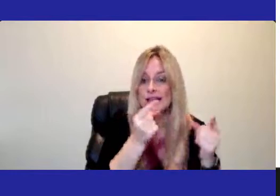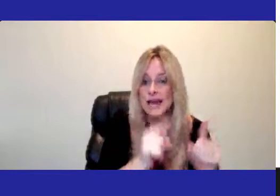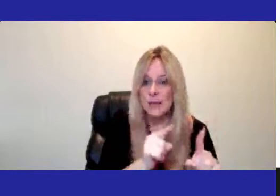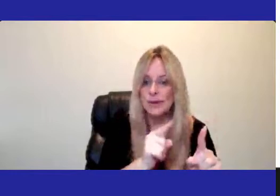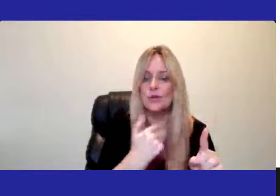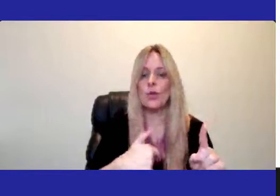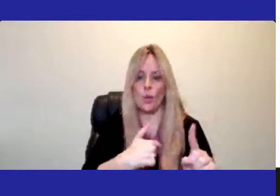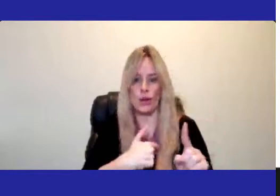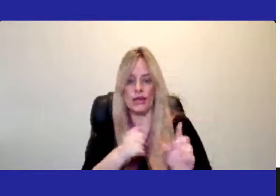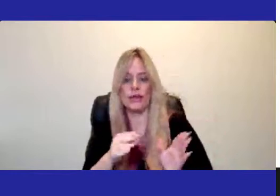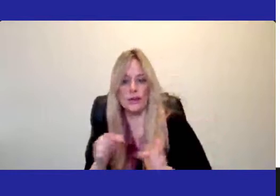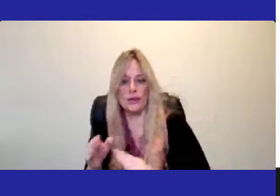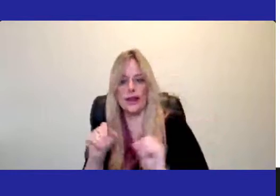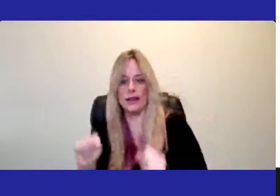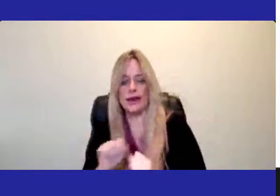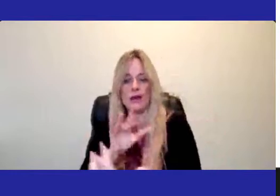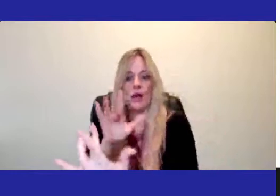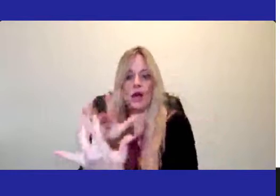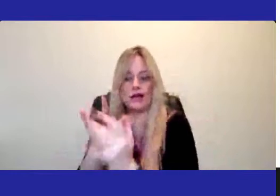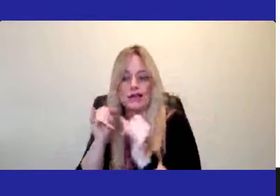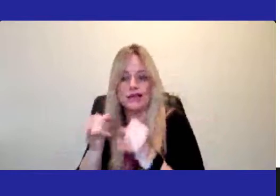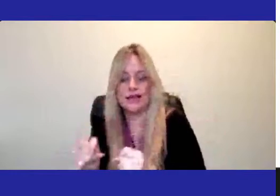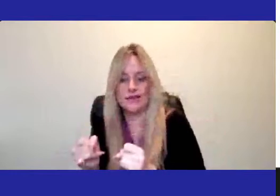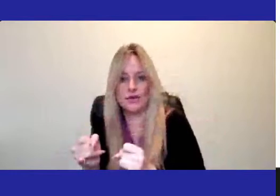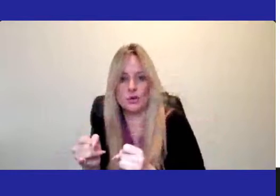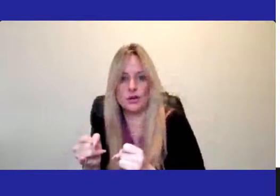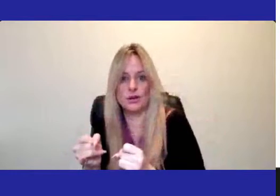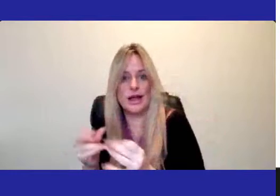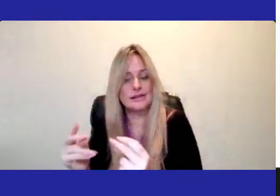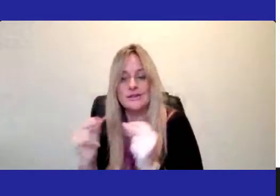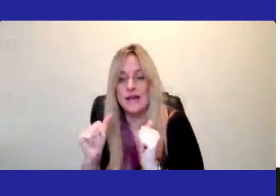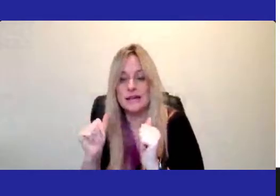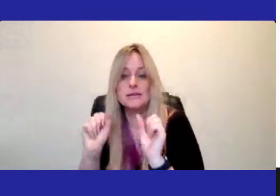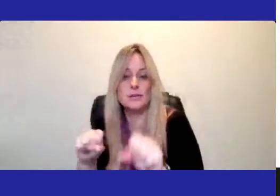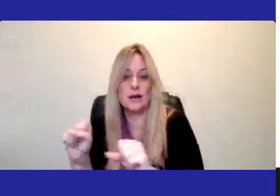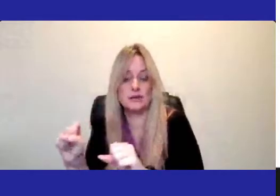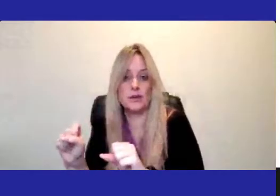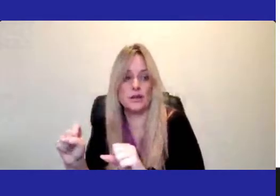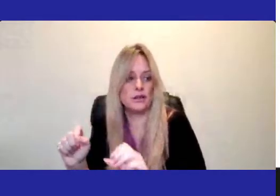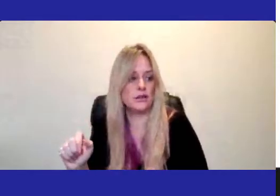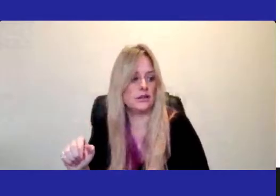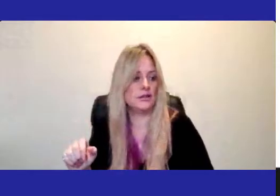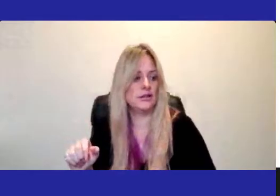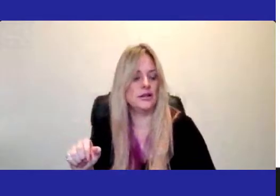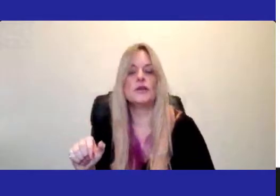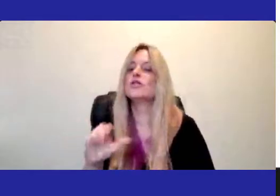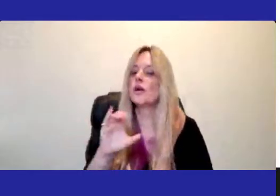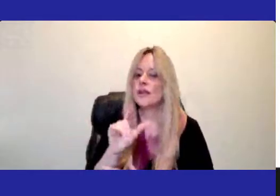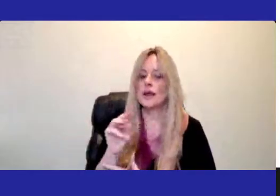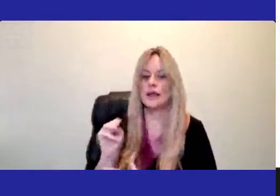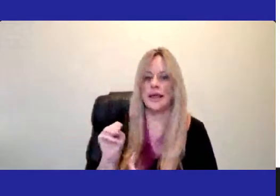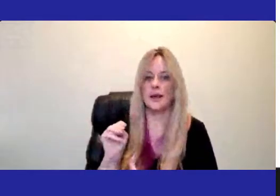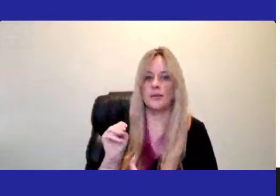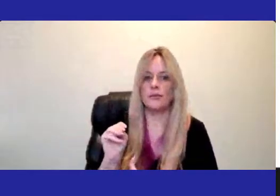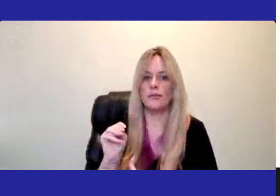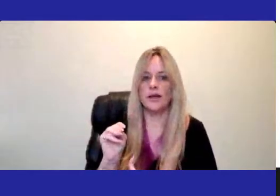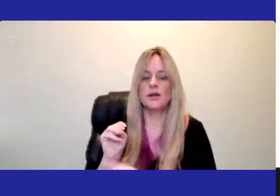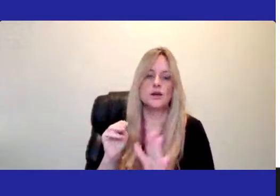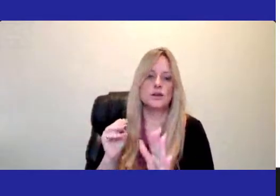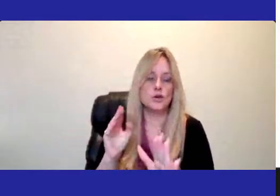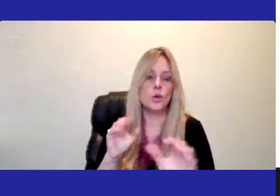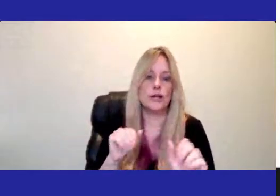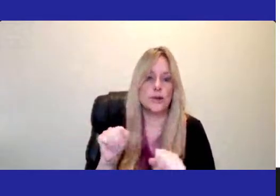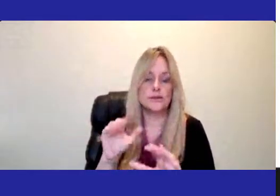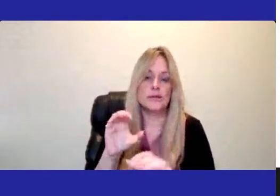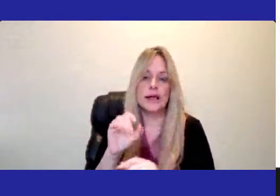individual in realish time as possible for that to take There's place. a possibility that the claim might even. Well, the claim will be come very in